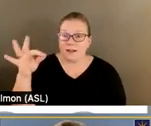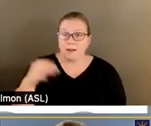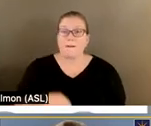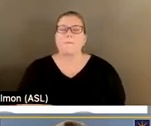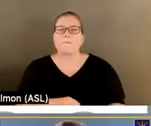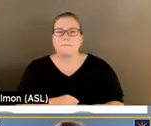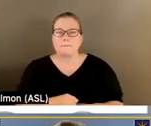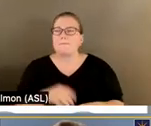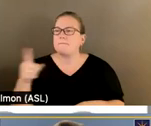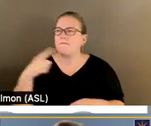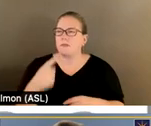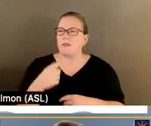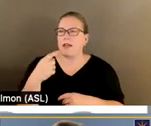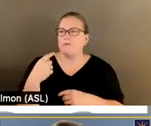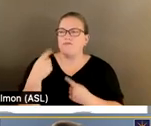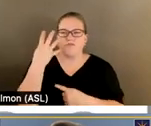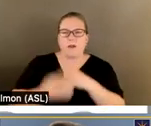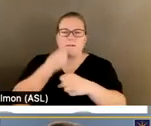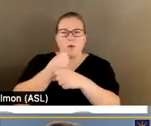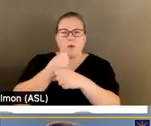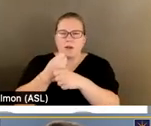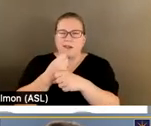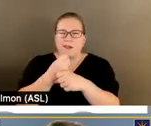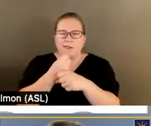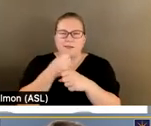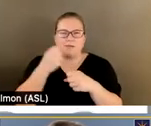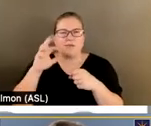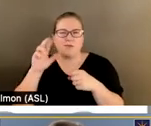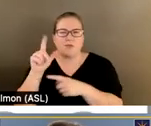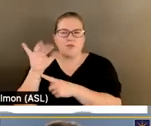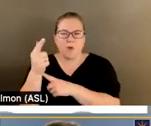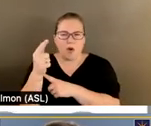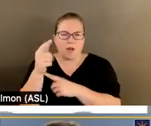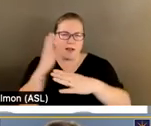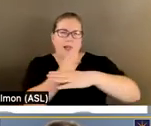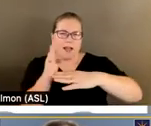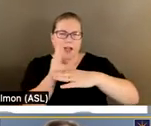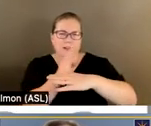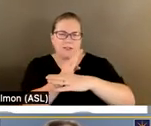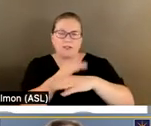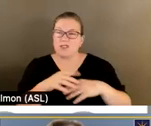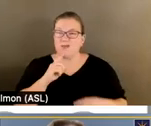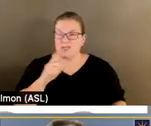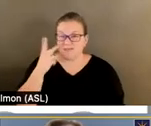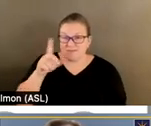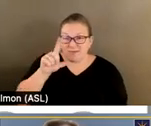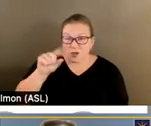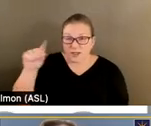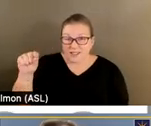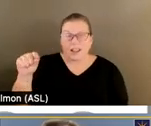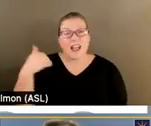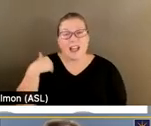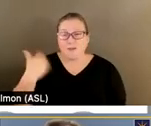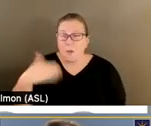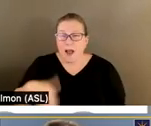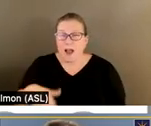rolling average. What you'll notice within this average is that we had in 2020 a large increase in call